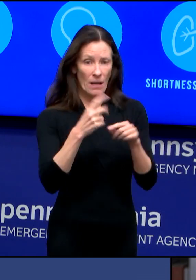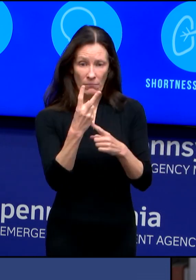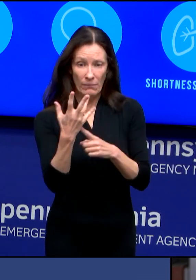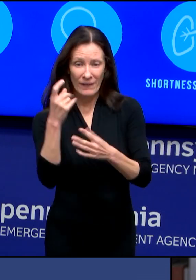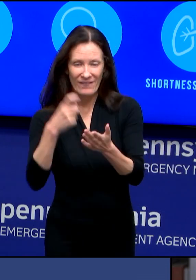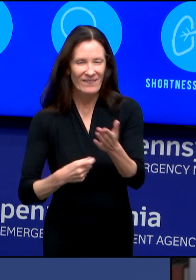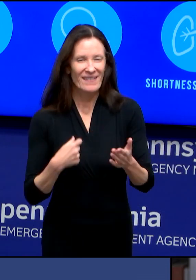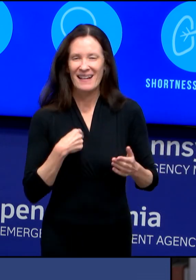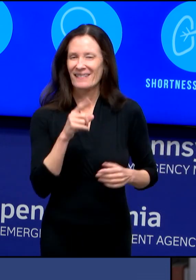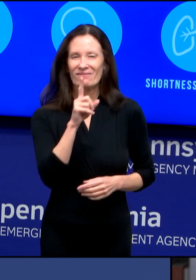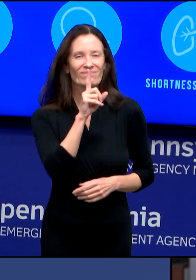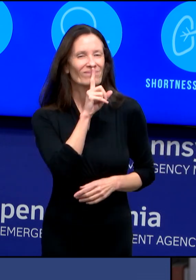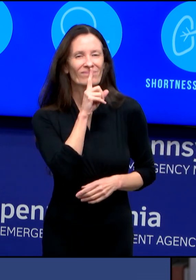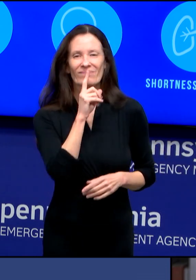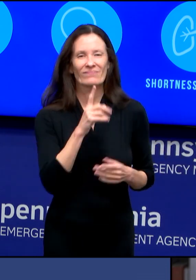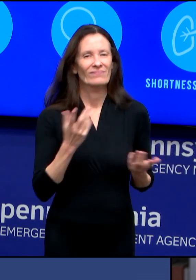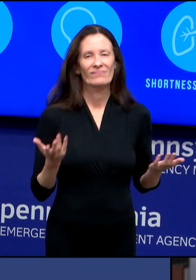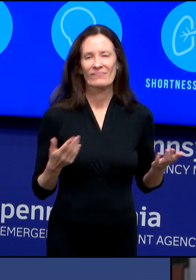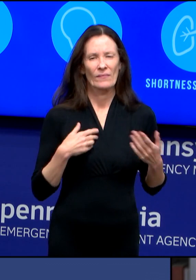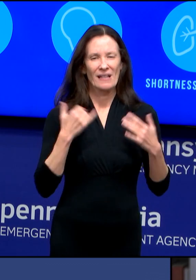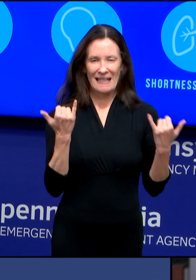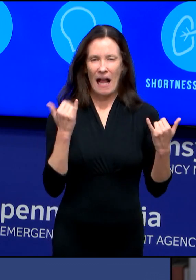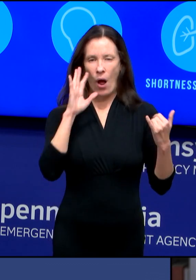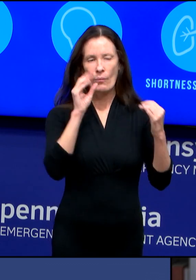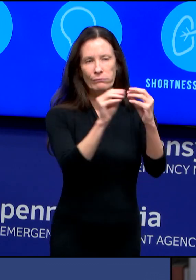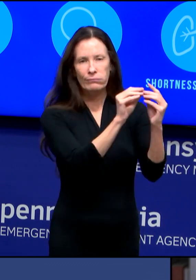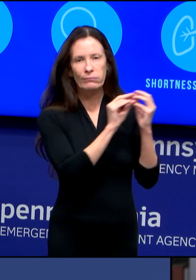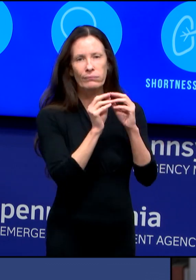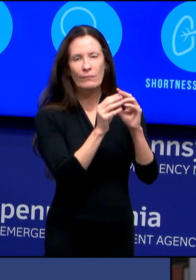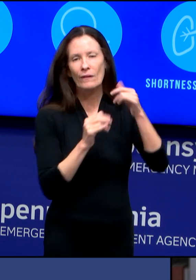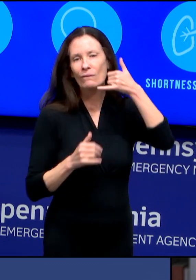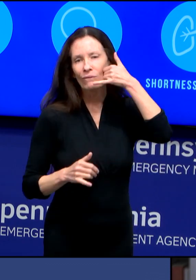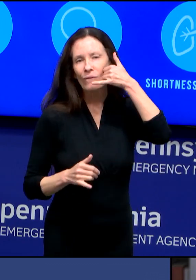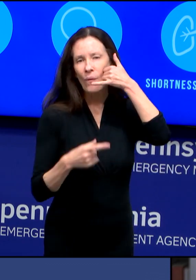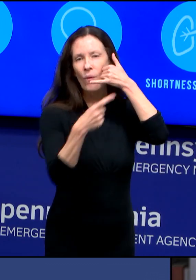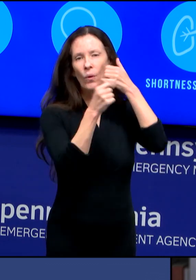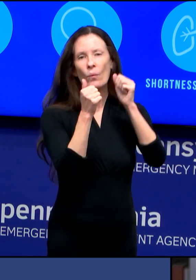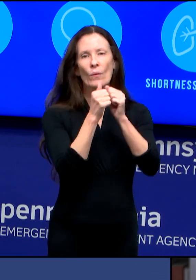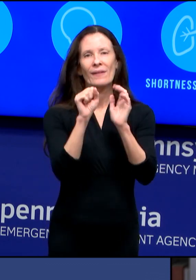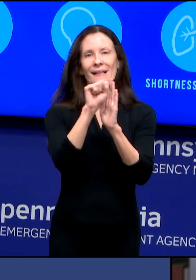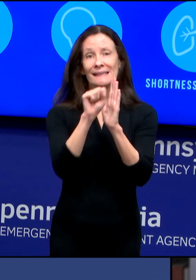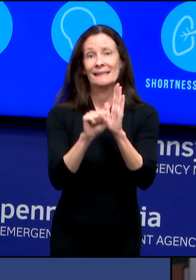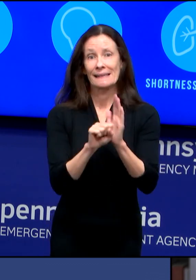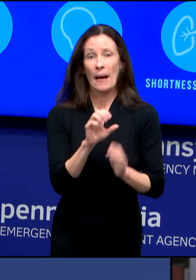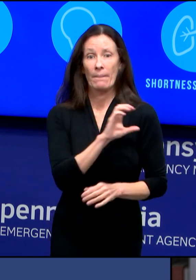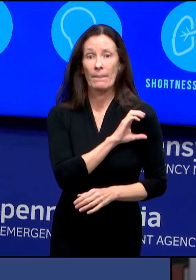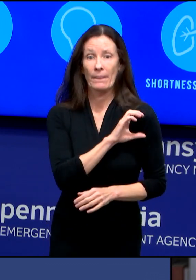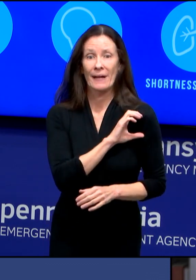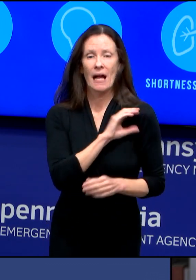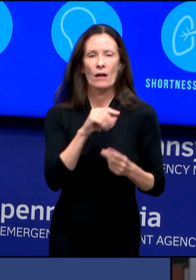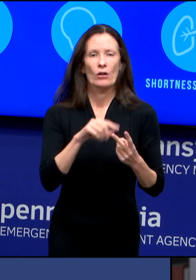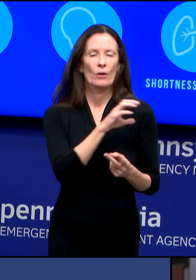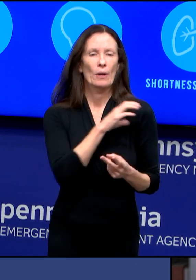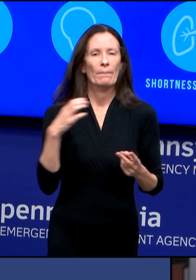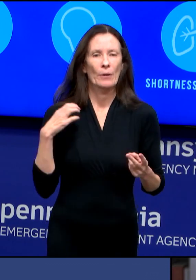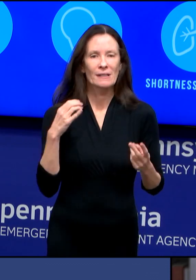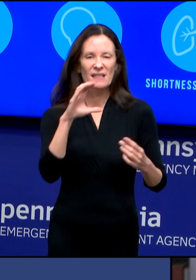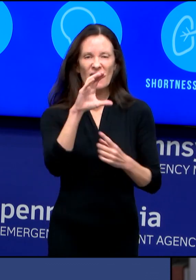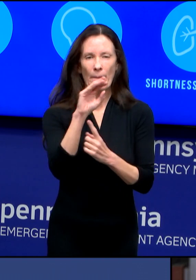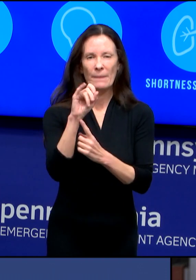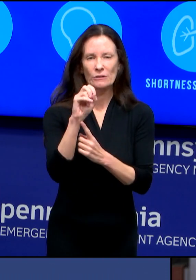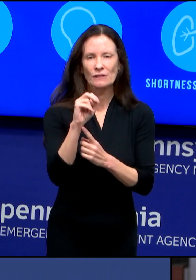hours ago, and the commissioner of state police said that at this point there are very, very few businesses that are not